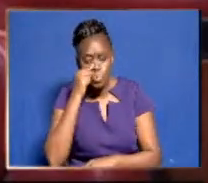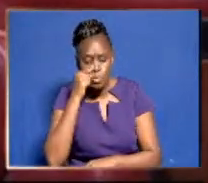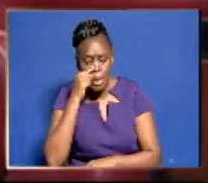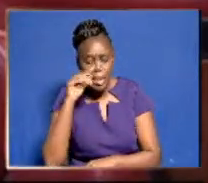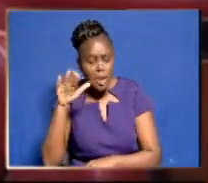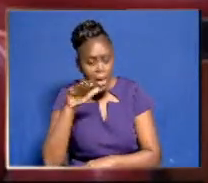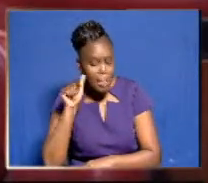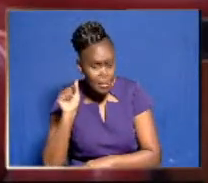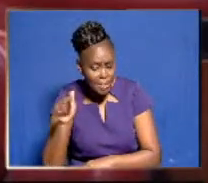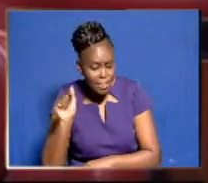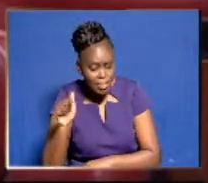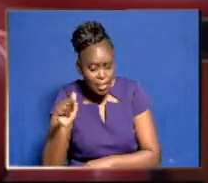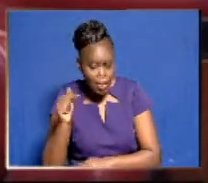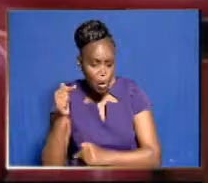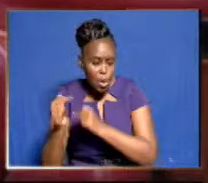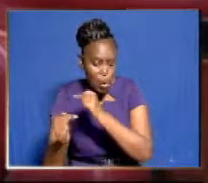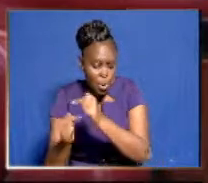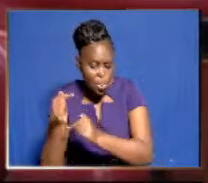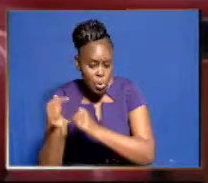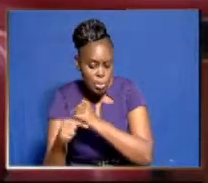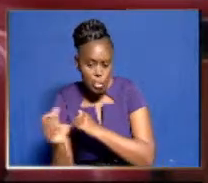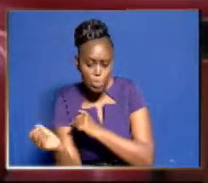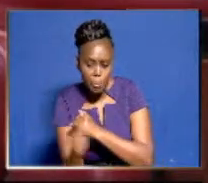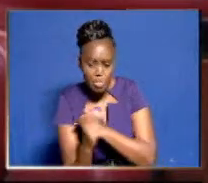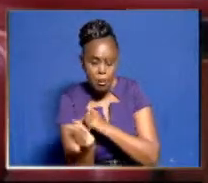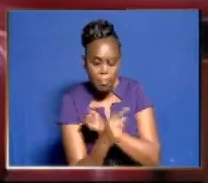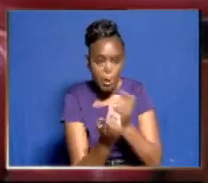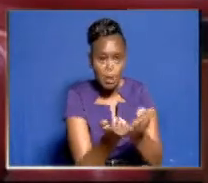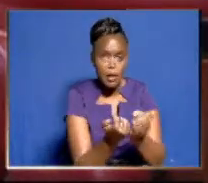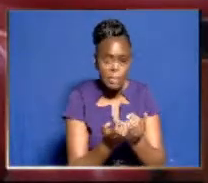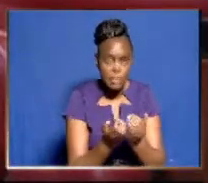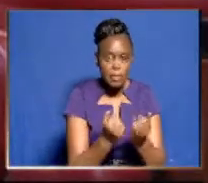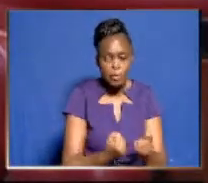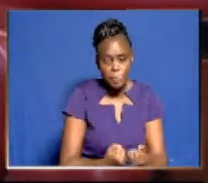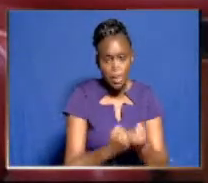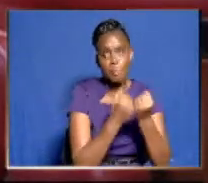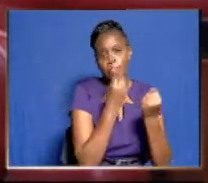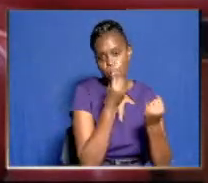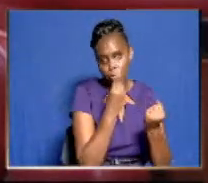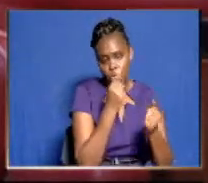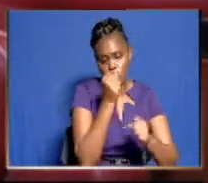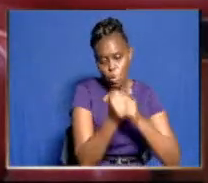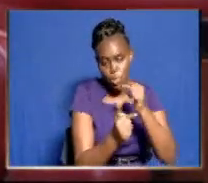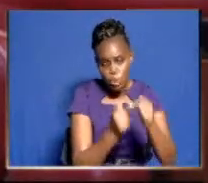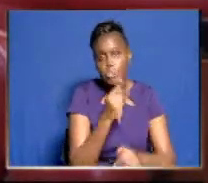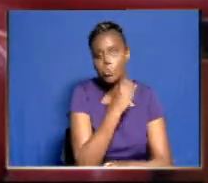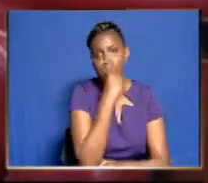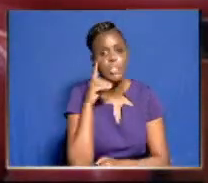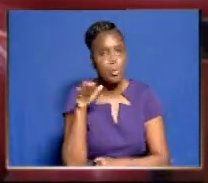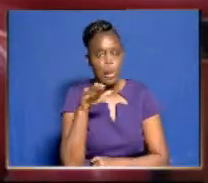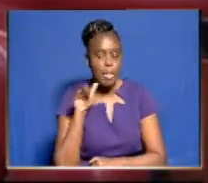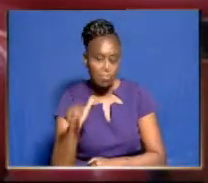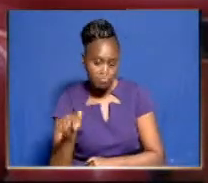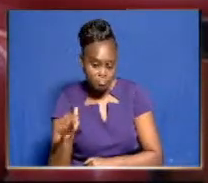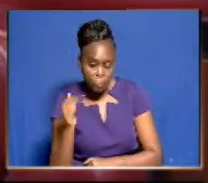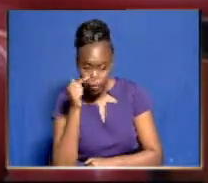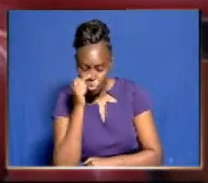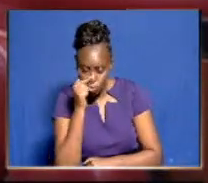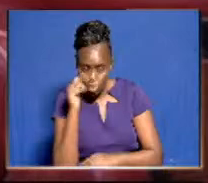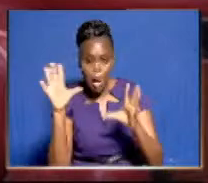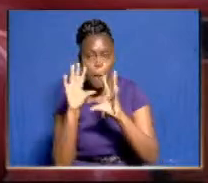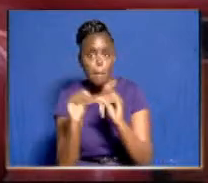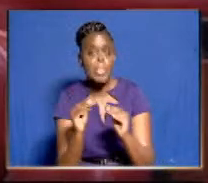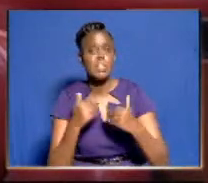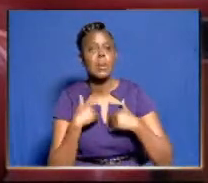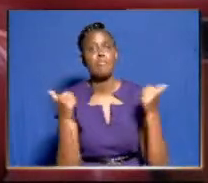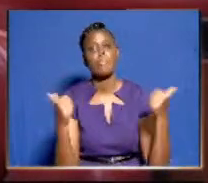where continuously on a monthly basis they receive aid because of the continuous drought. That has not been budgeted for, and we